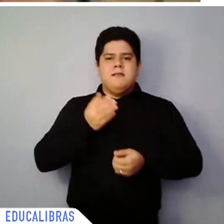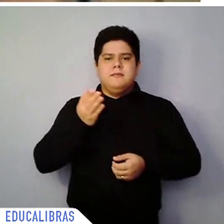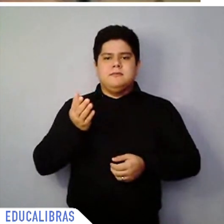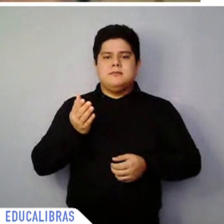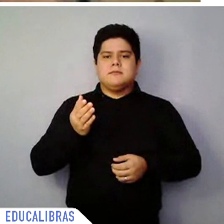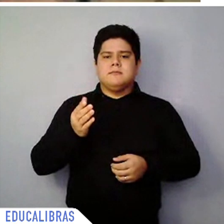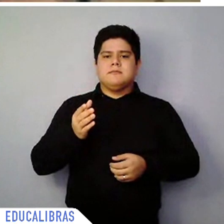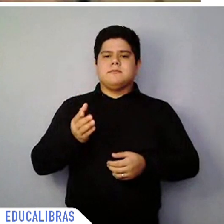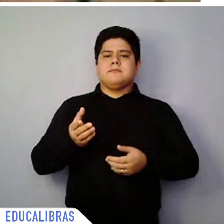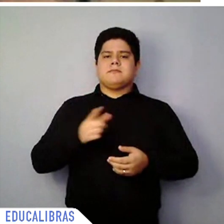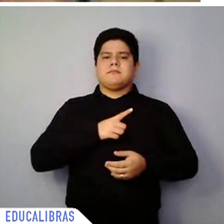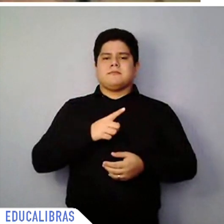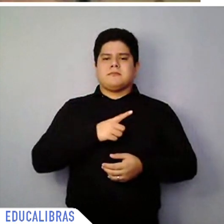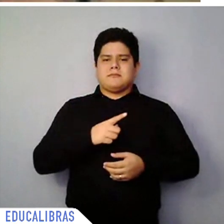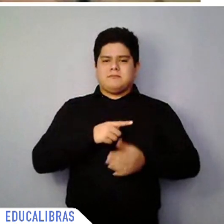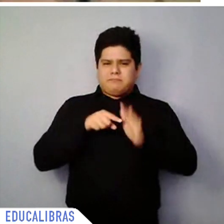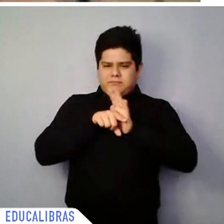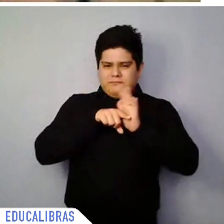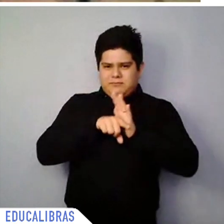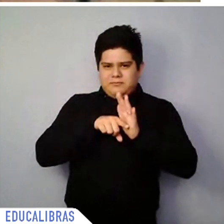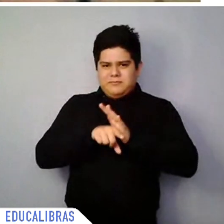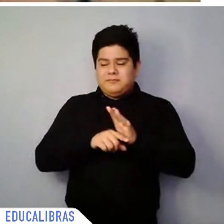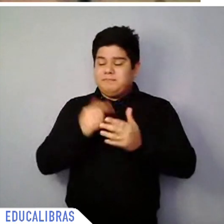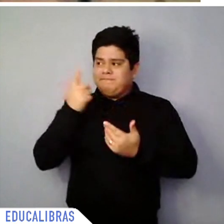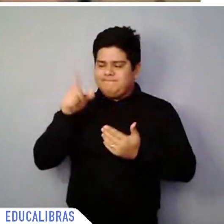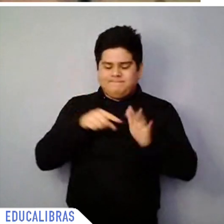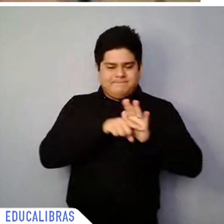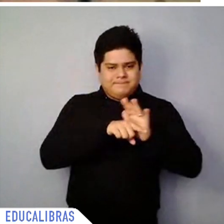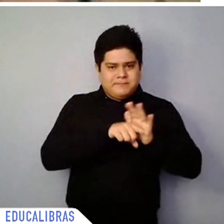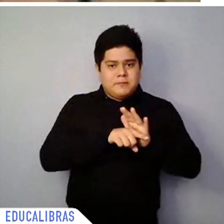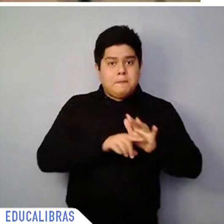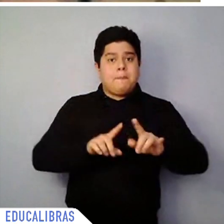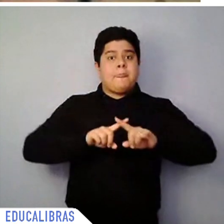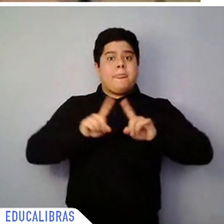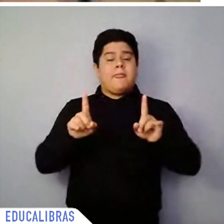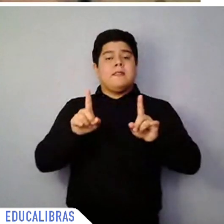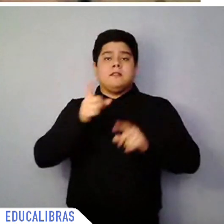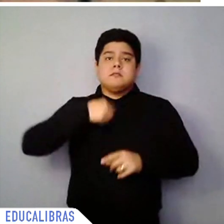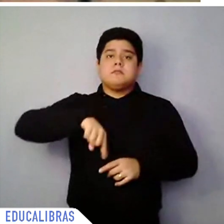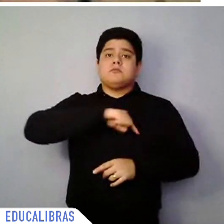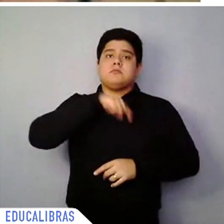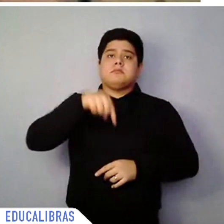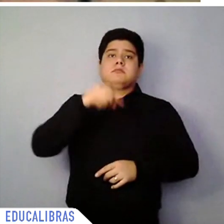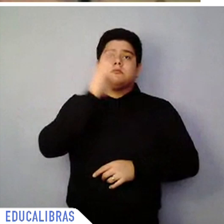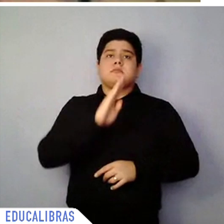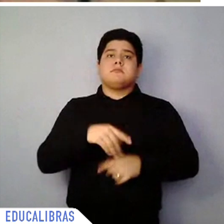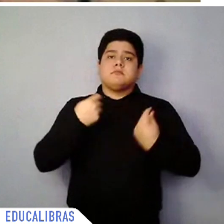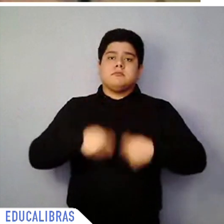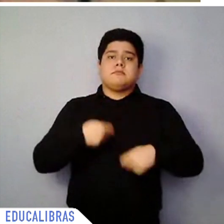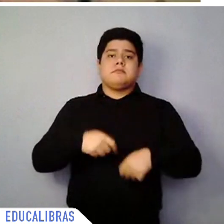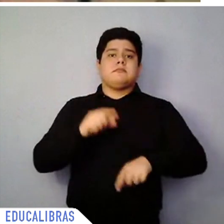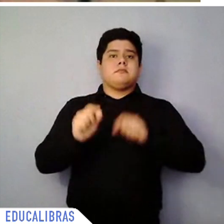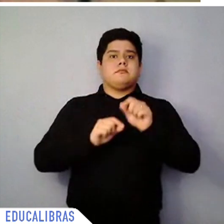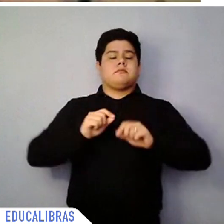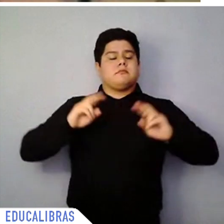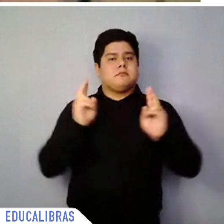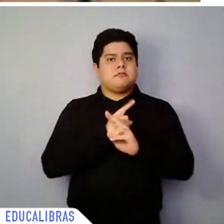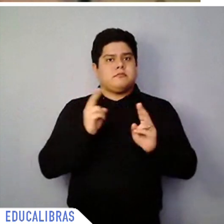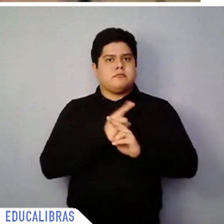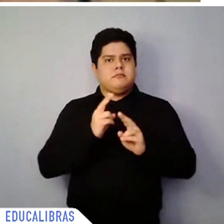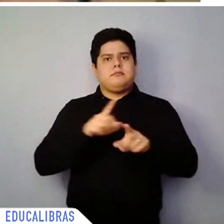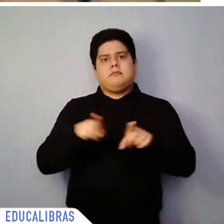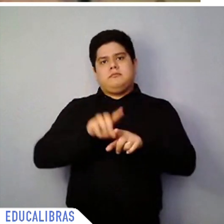We are working with Ester. She is here with her. We are working with some of her research, and this is what we need to